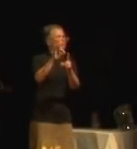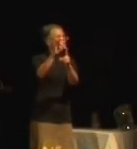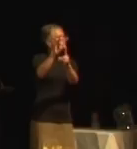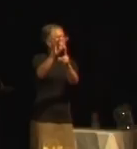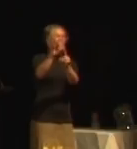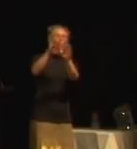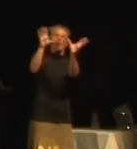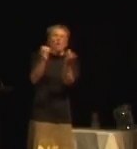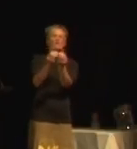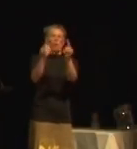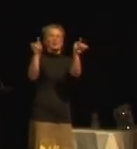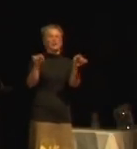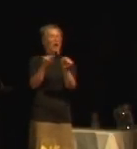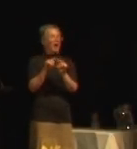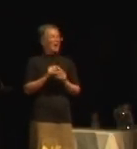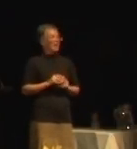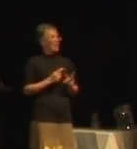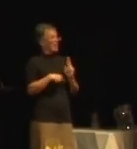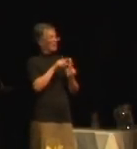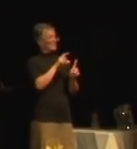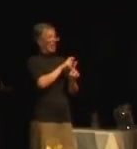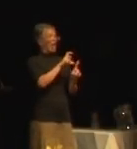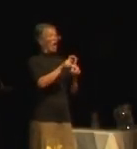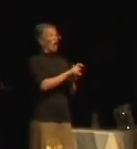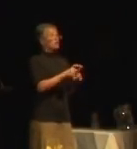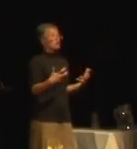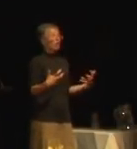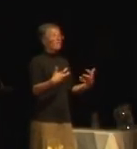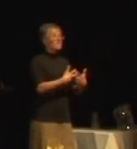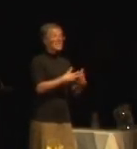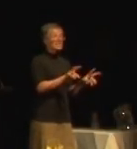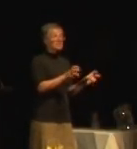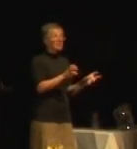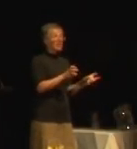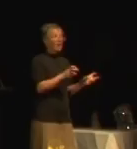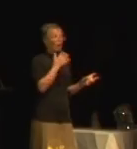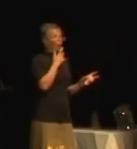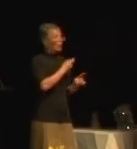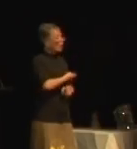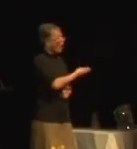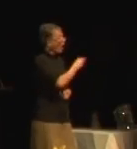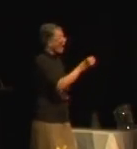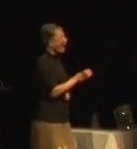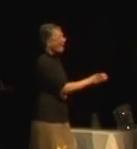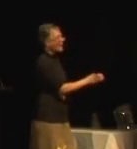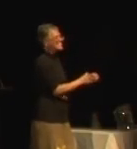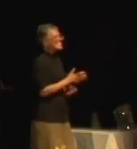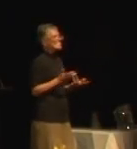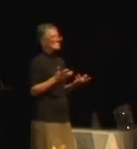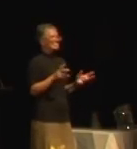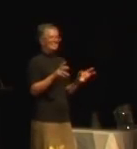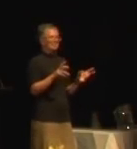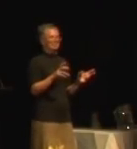And we need to stop talking about cultural fit when we're hiring people. Cultural fit is a shorthand that